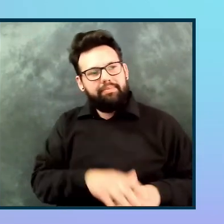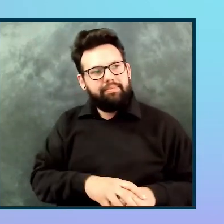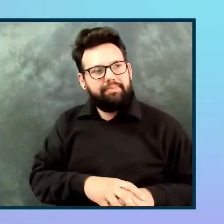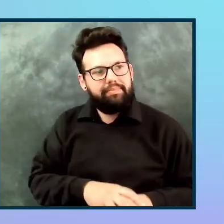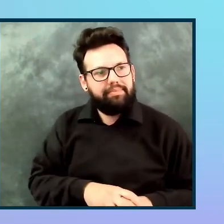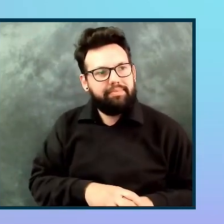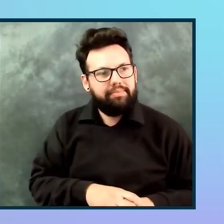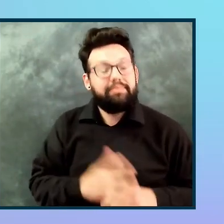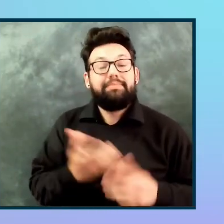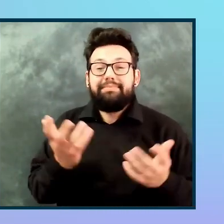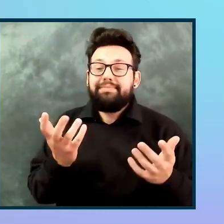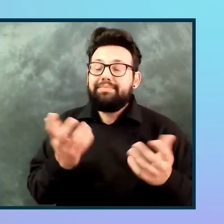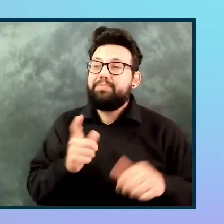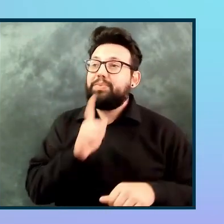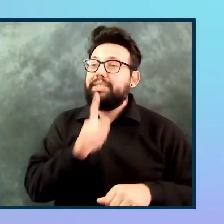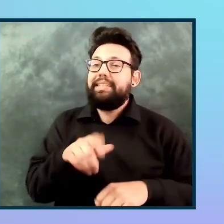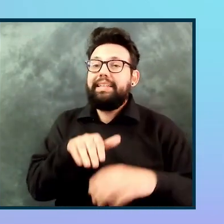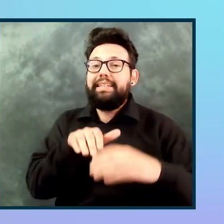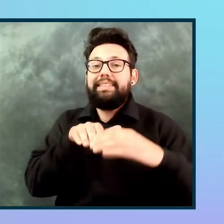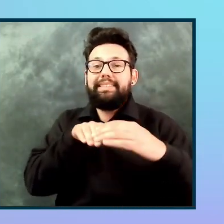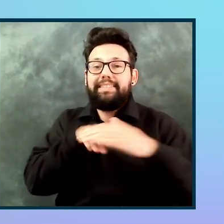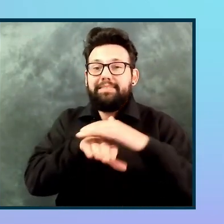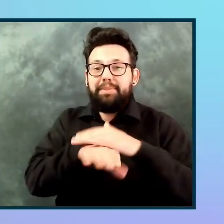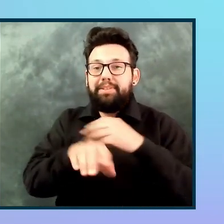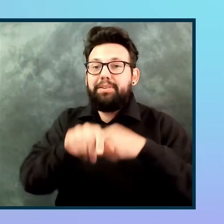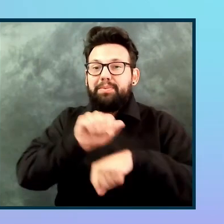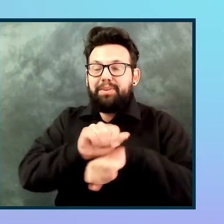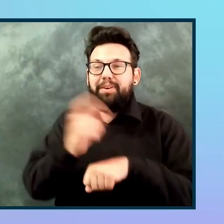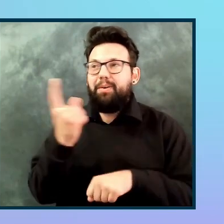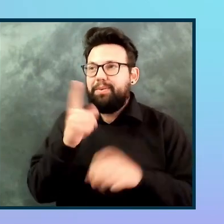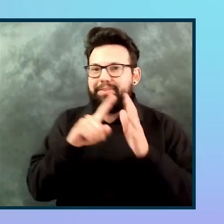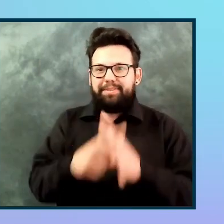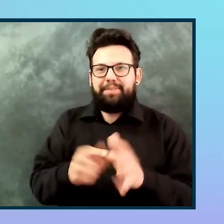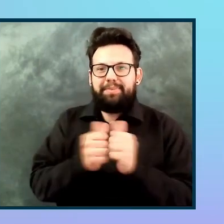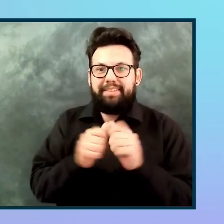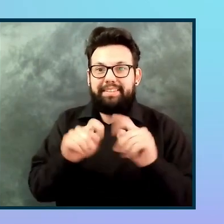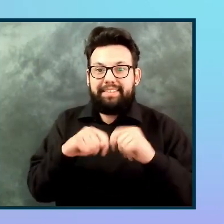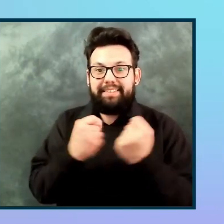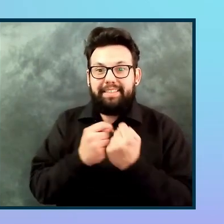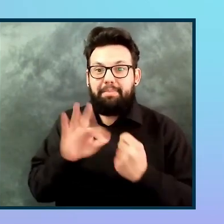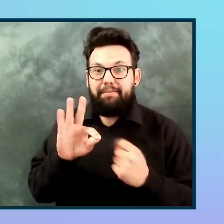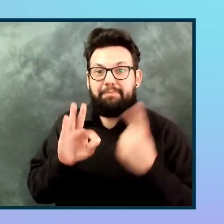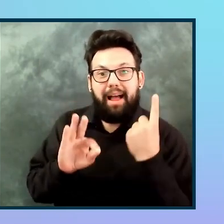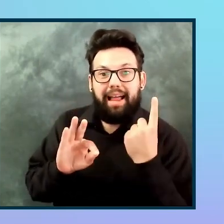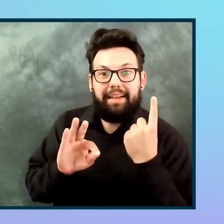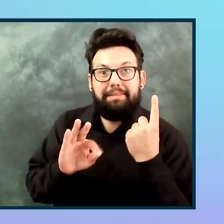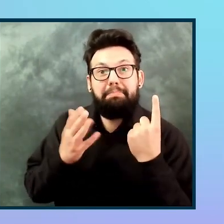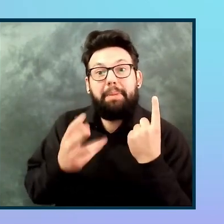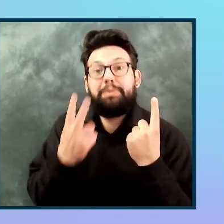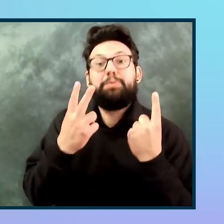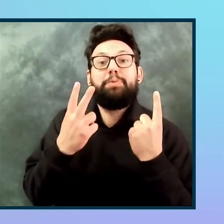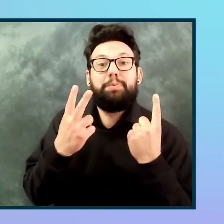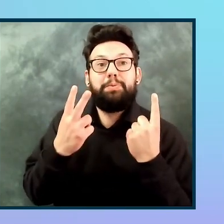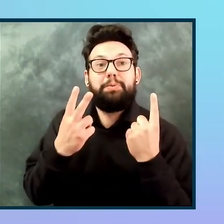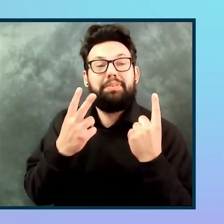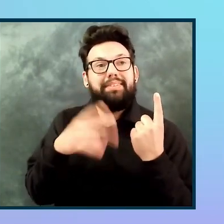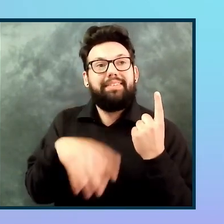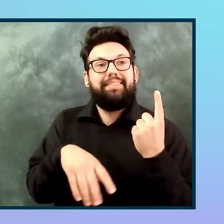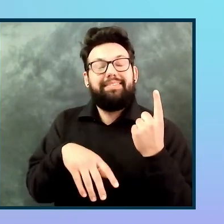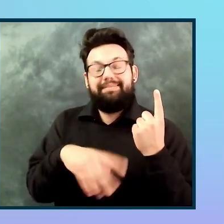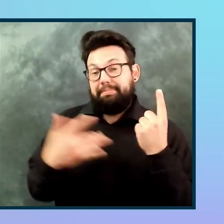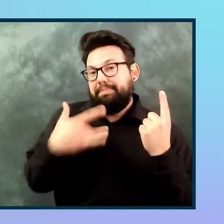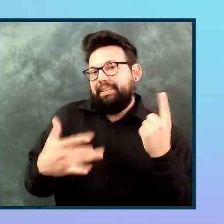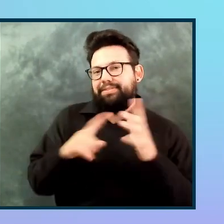accessibility work often is that we start as teams of one or maybe two. And so when you think about the fact that you are only